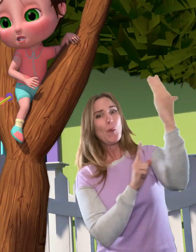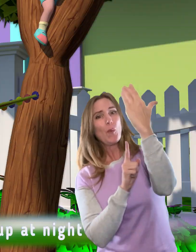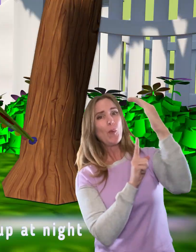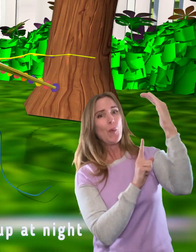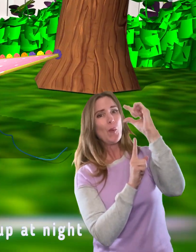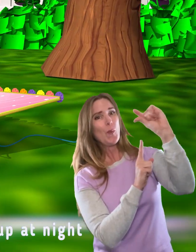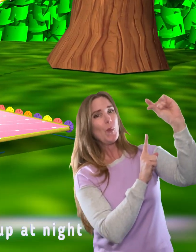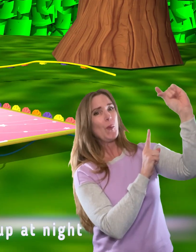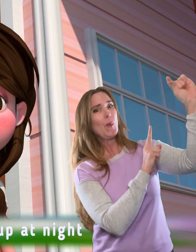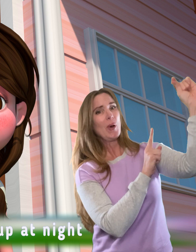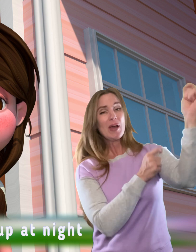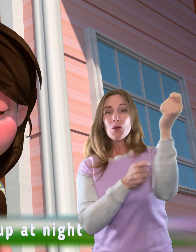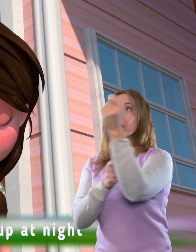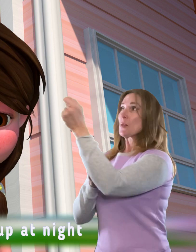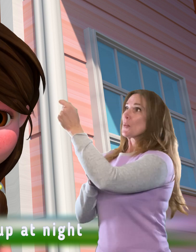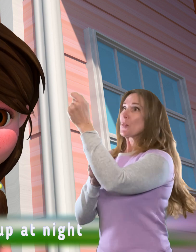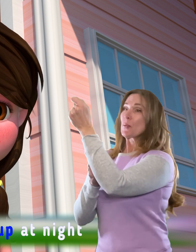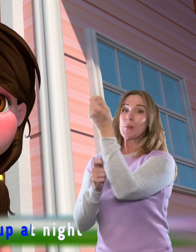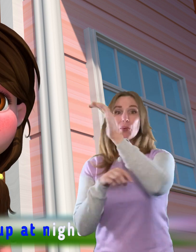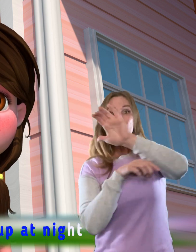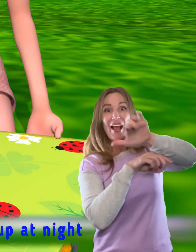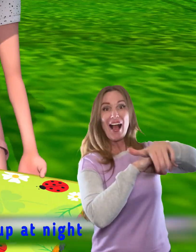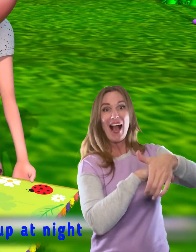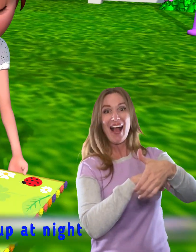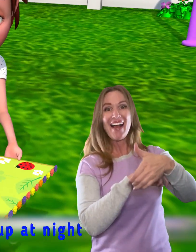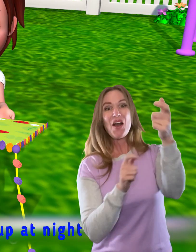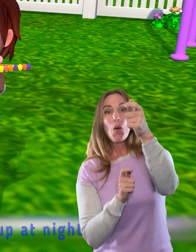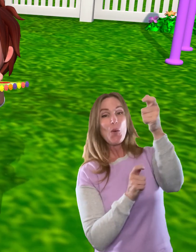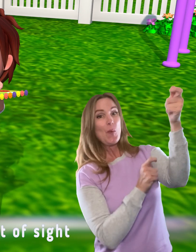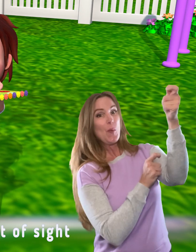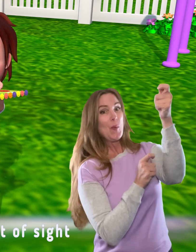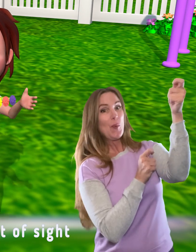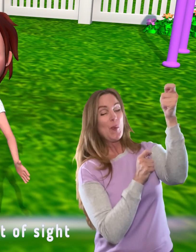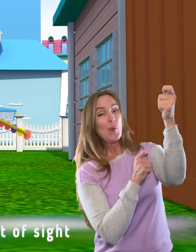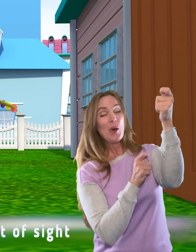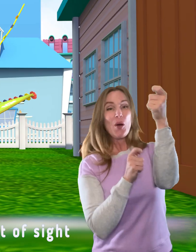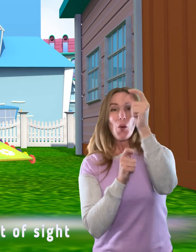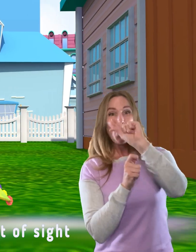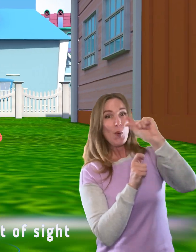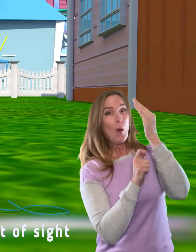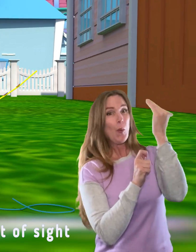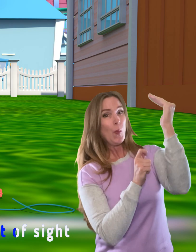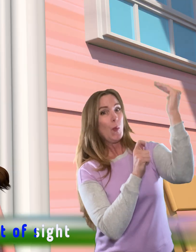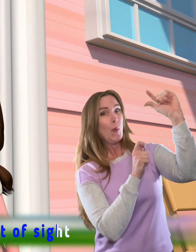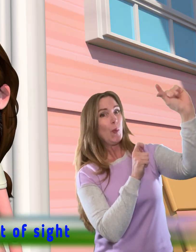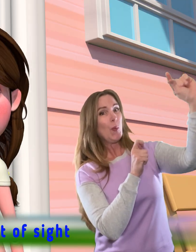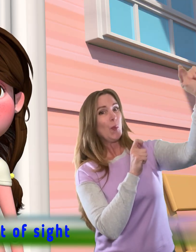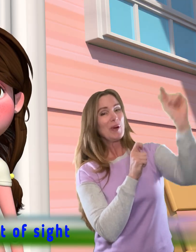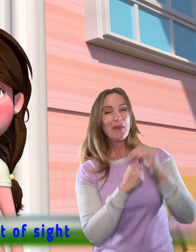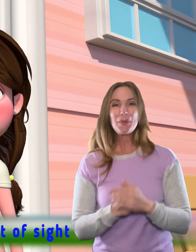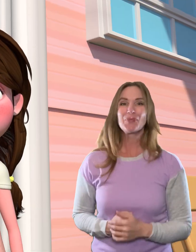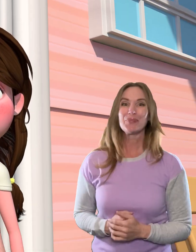sight. Here we go with the kite to fly up at night. Here we go with the kite